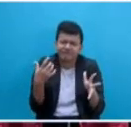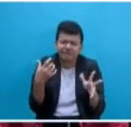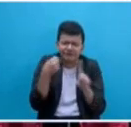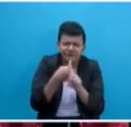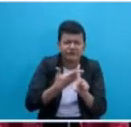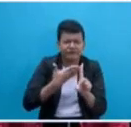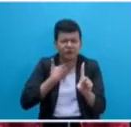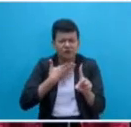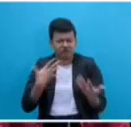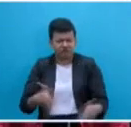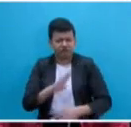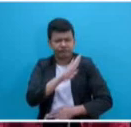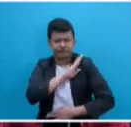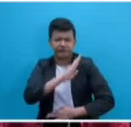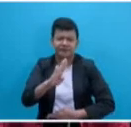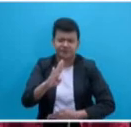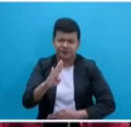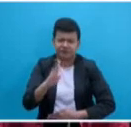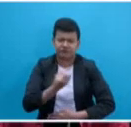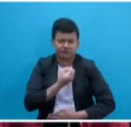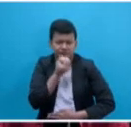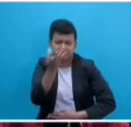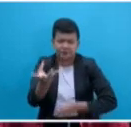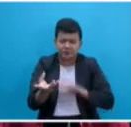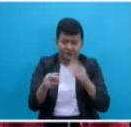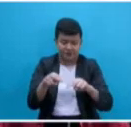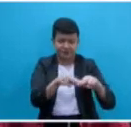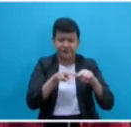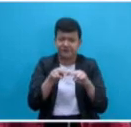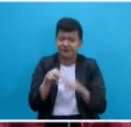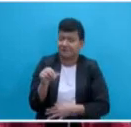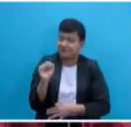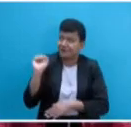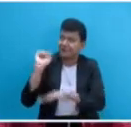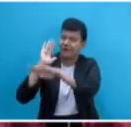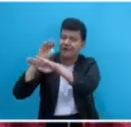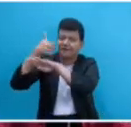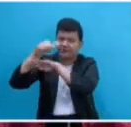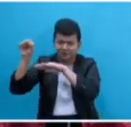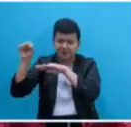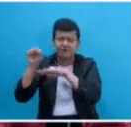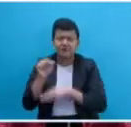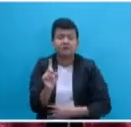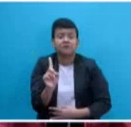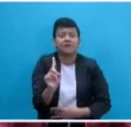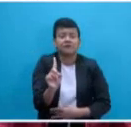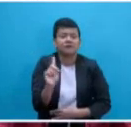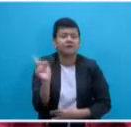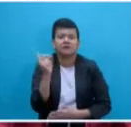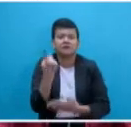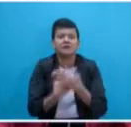overseas, and the conduct of our elected leaders. Mr. Speaker, sir, what has happened to that patriotic